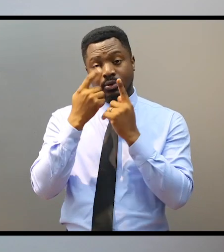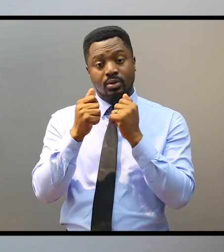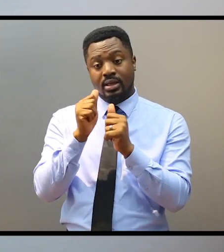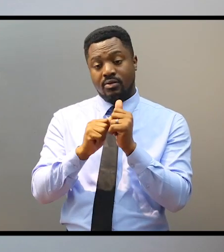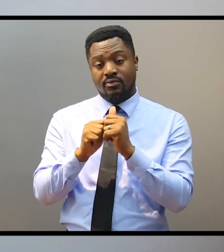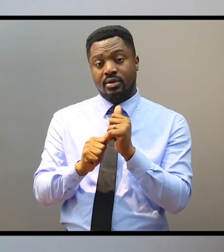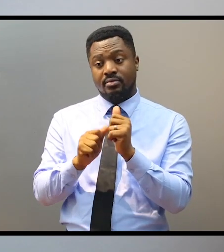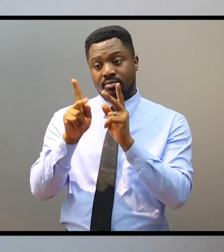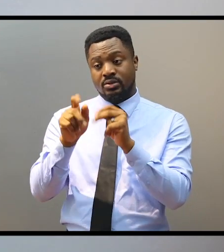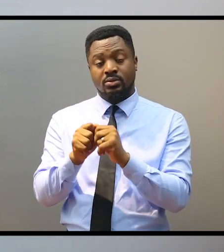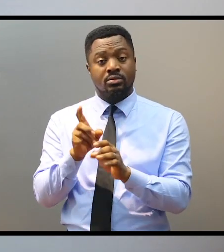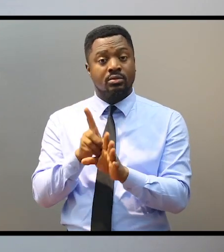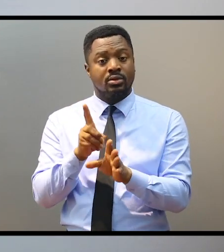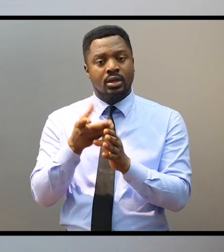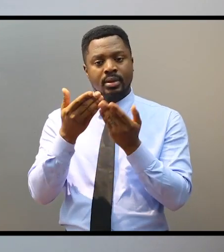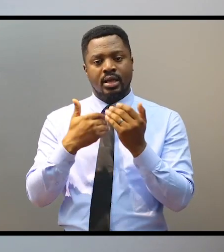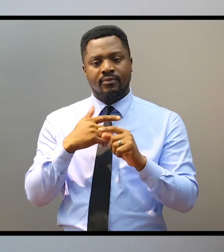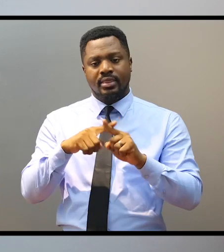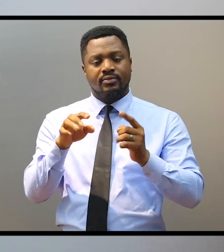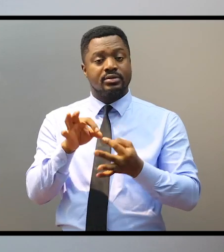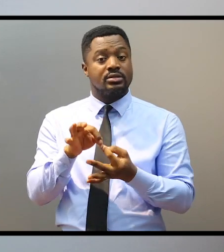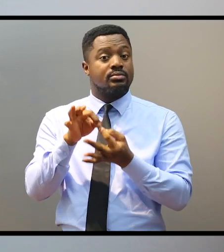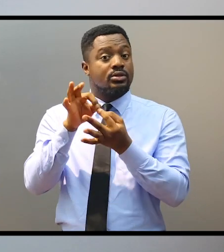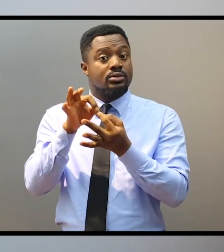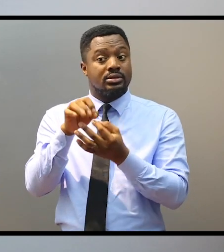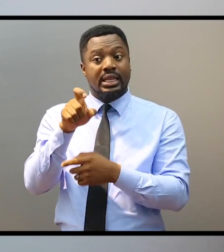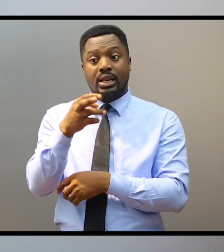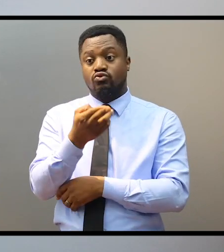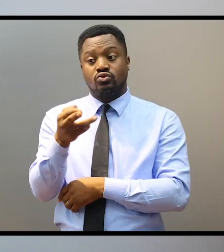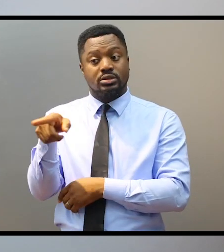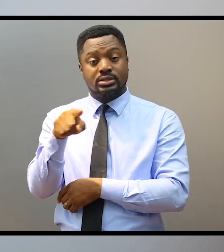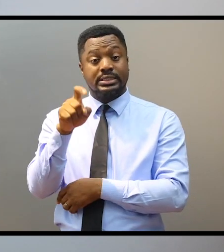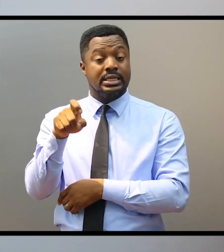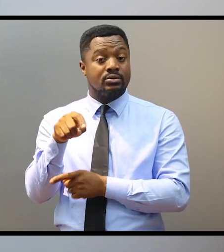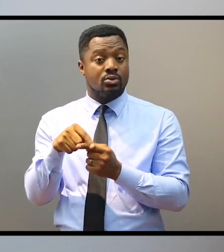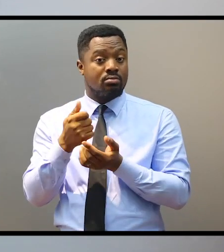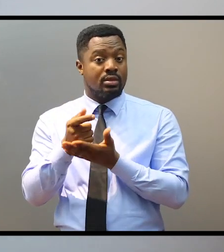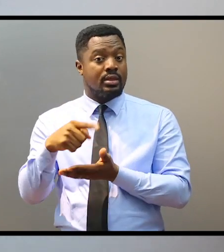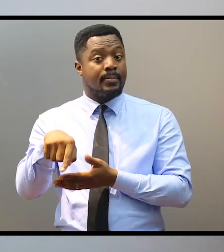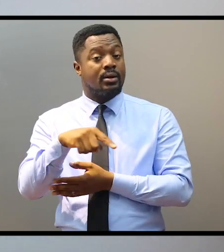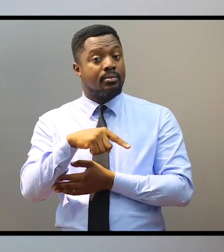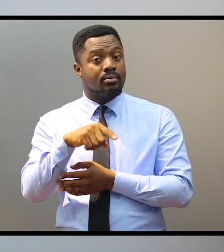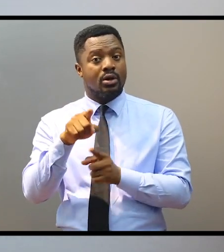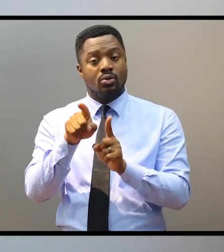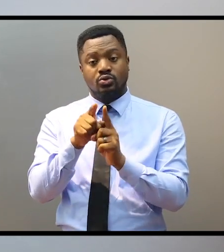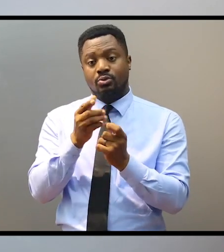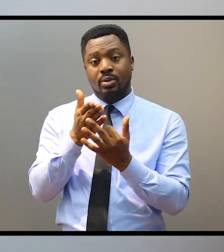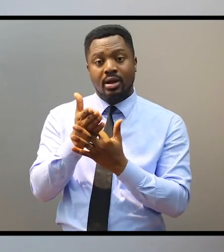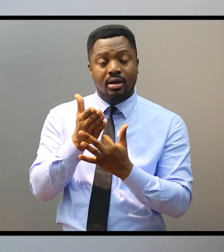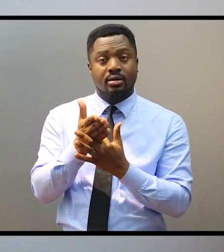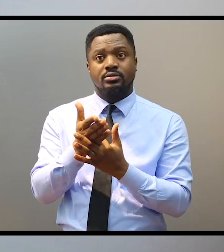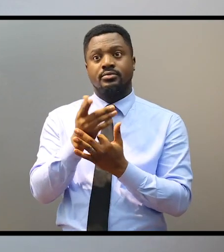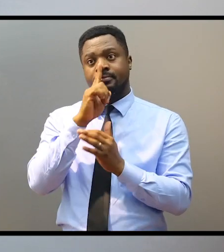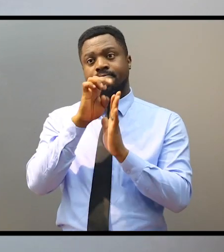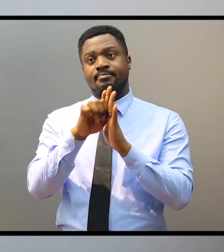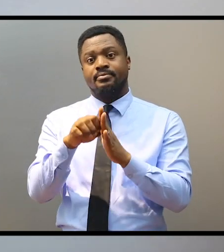because every person with disability may have a unique resources that they would need to help them access,